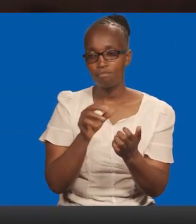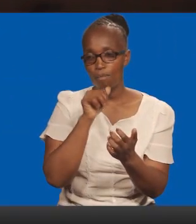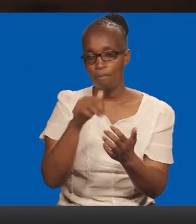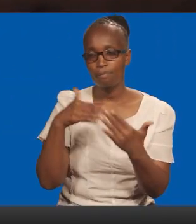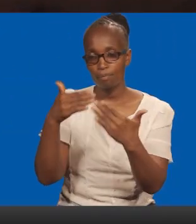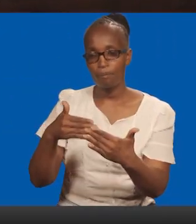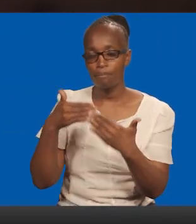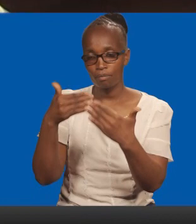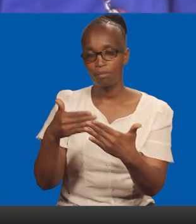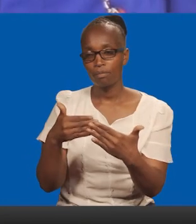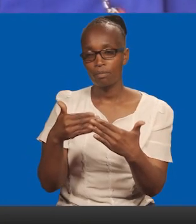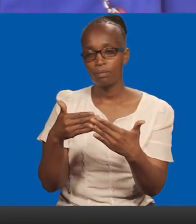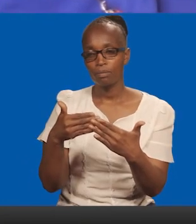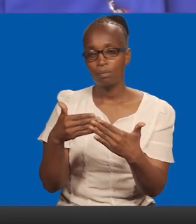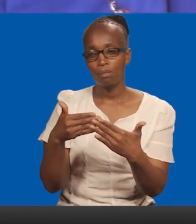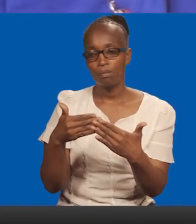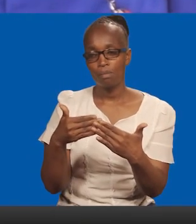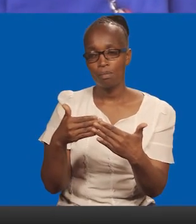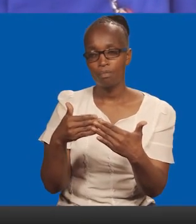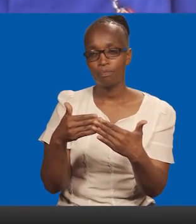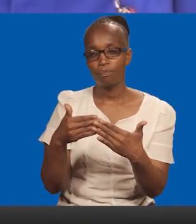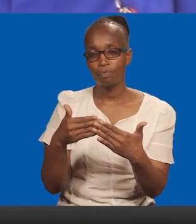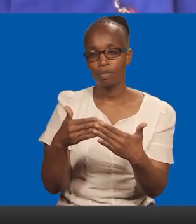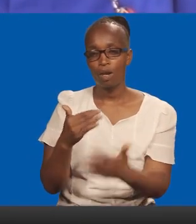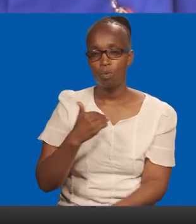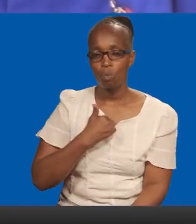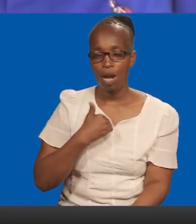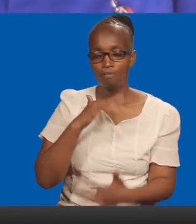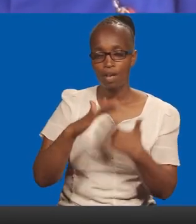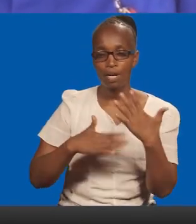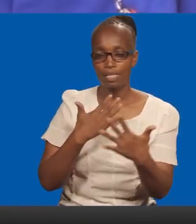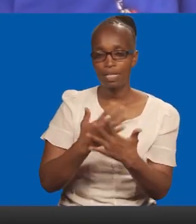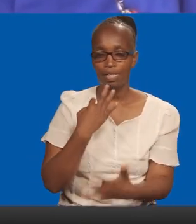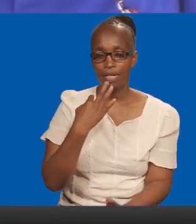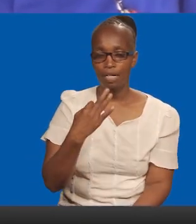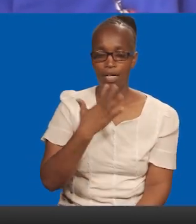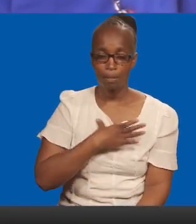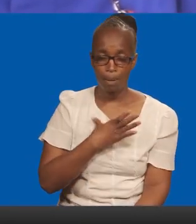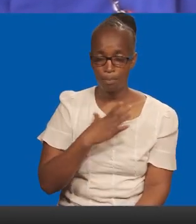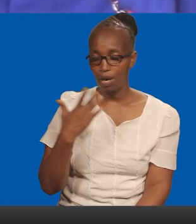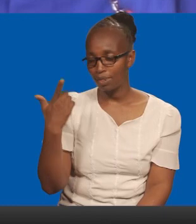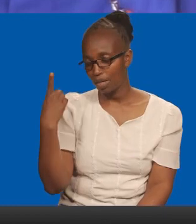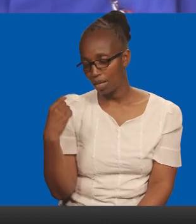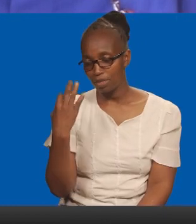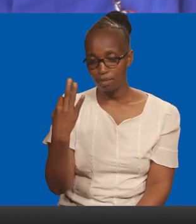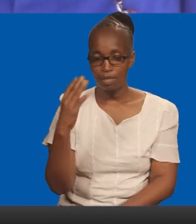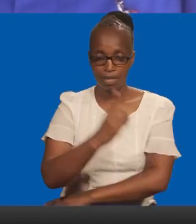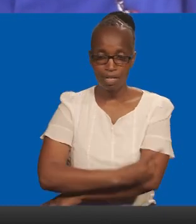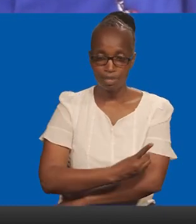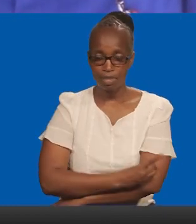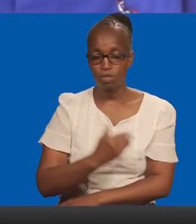ya utendakazi. We have arrested nearly 300 people in the last 3 days. We have